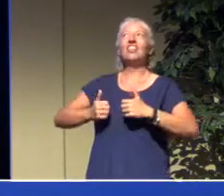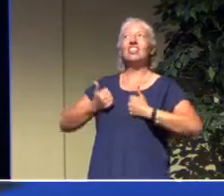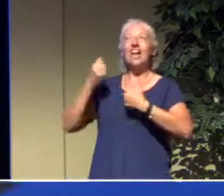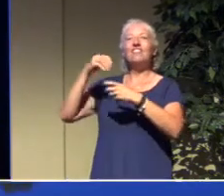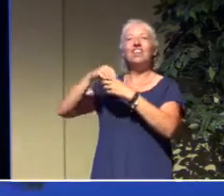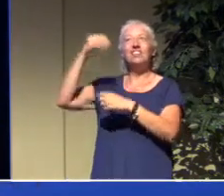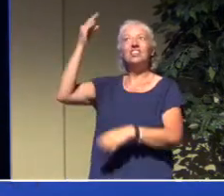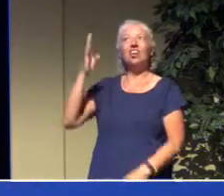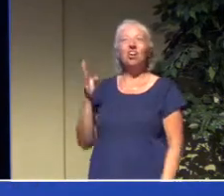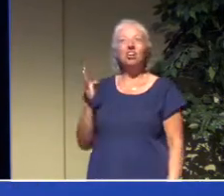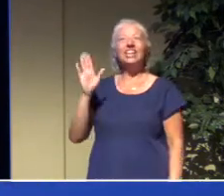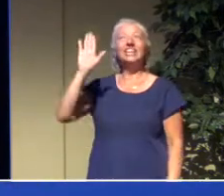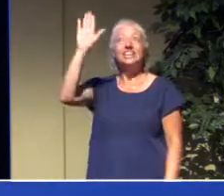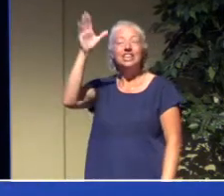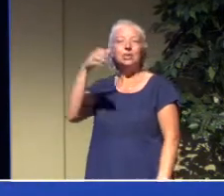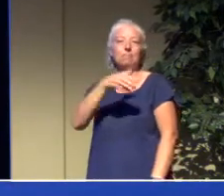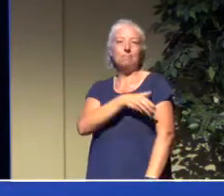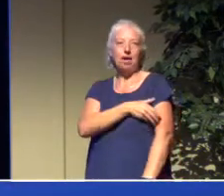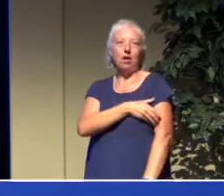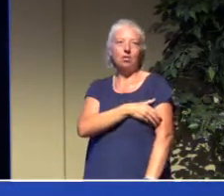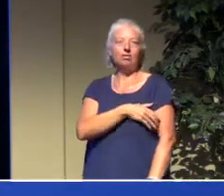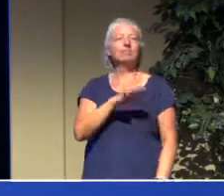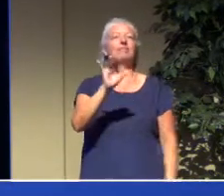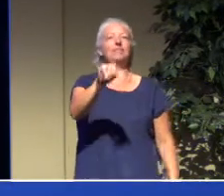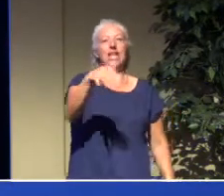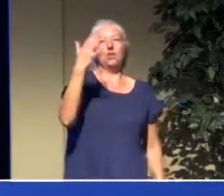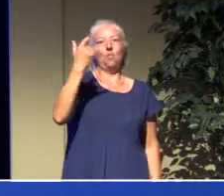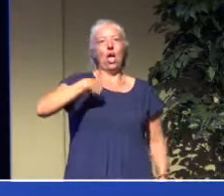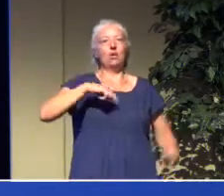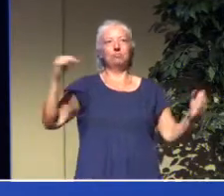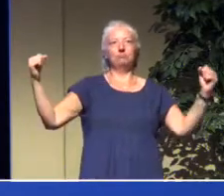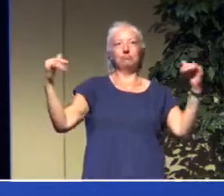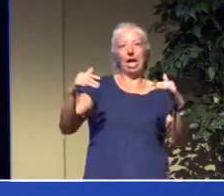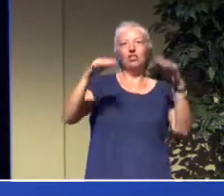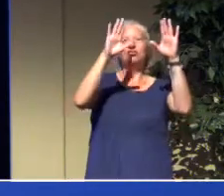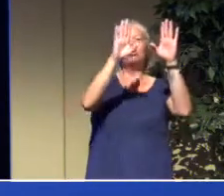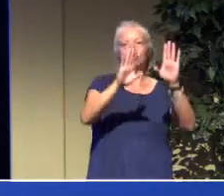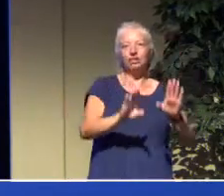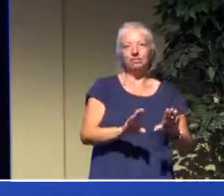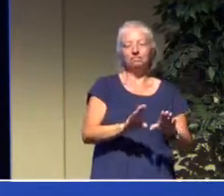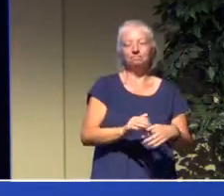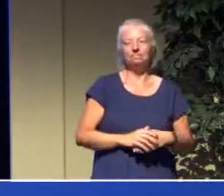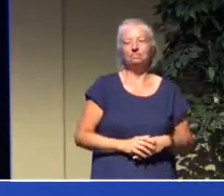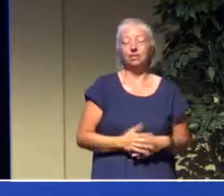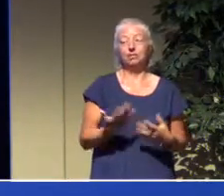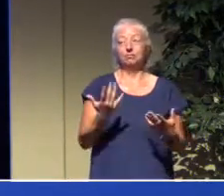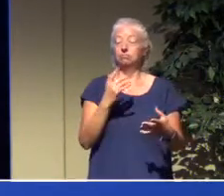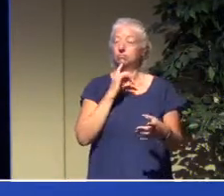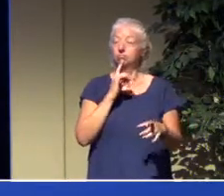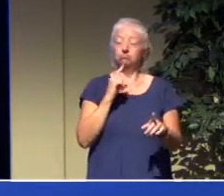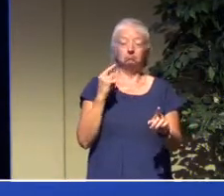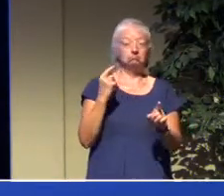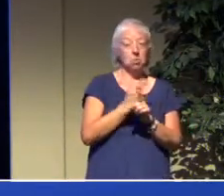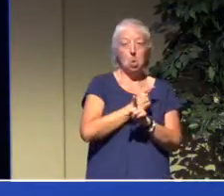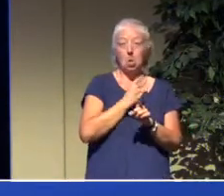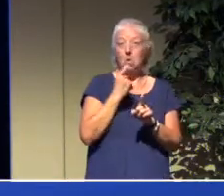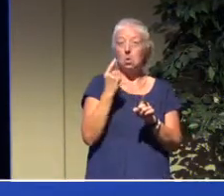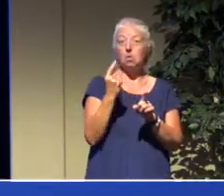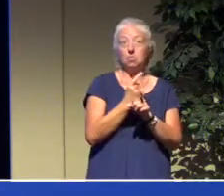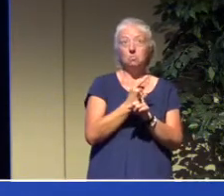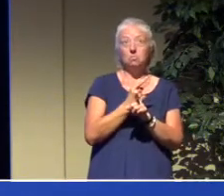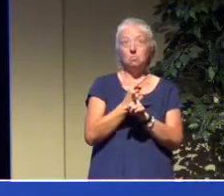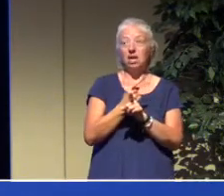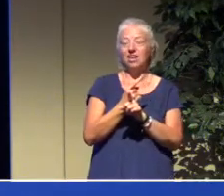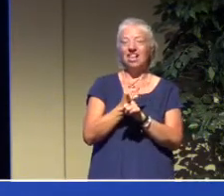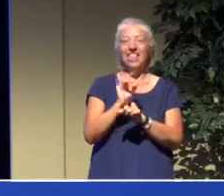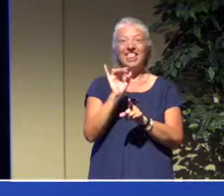his power. And that is why we gather on a Sunday morning. And it's very appropriate that I got this video link